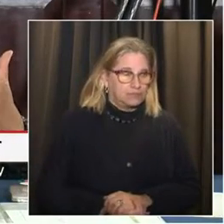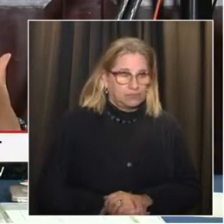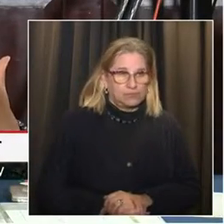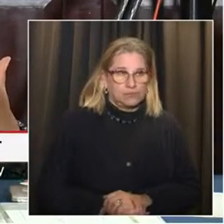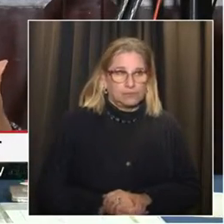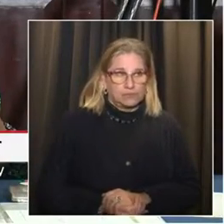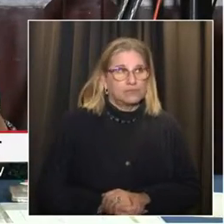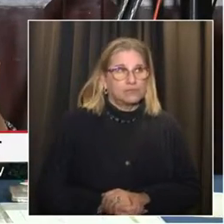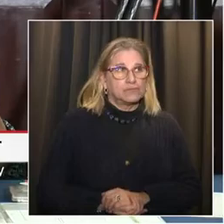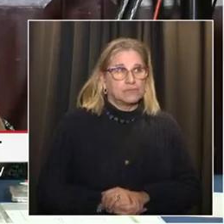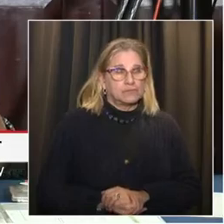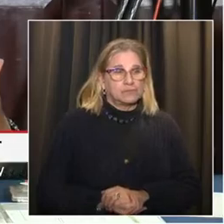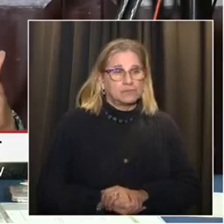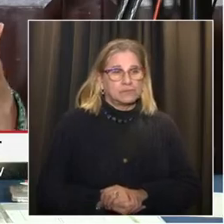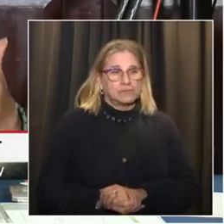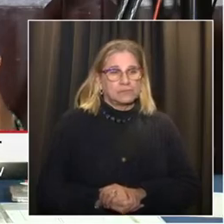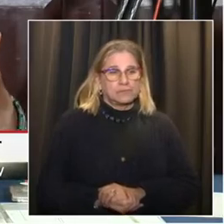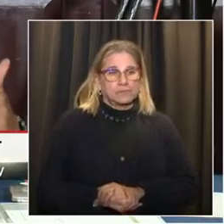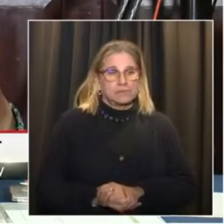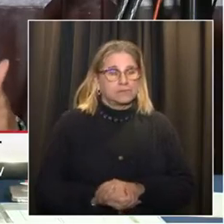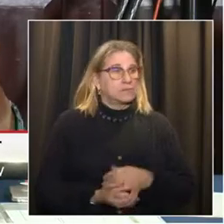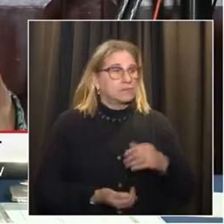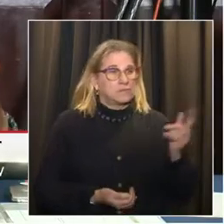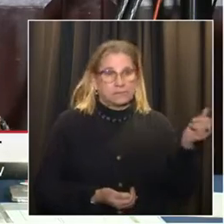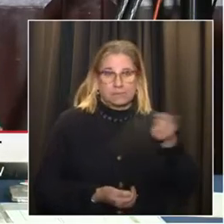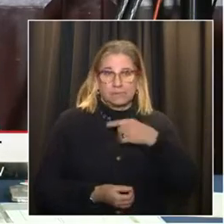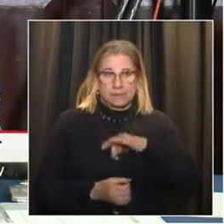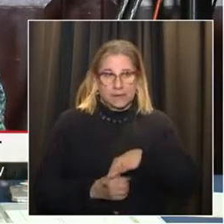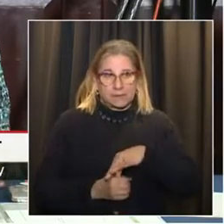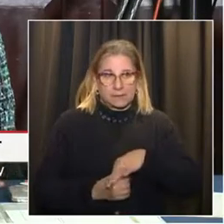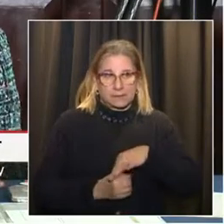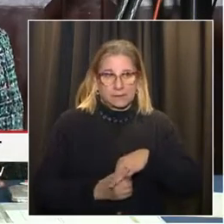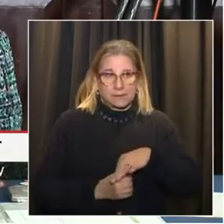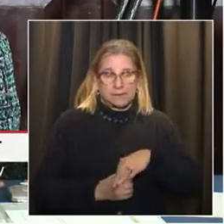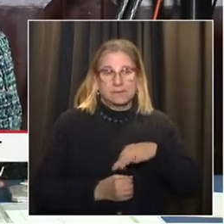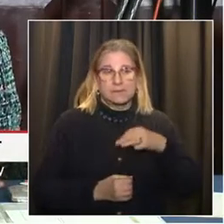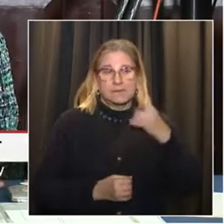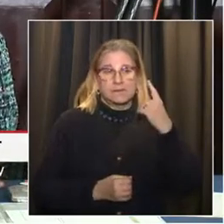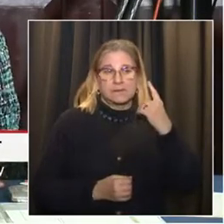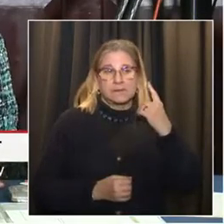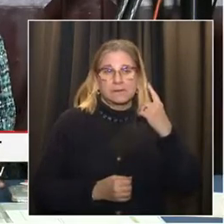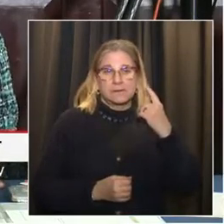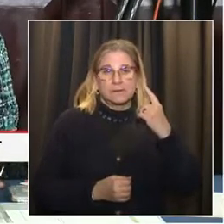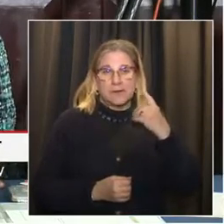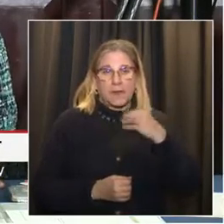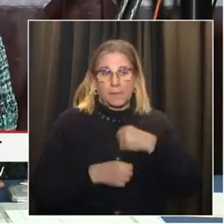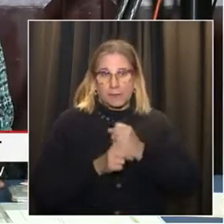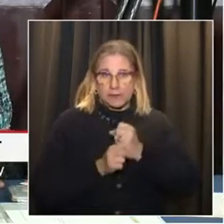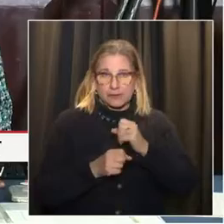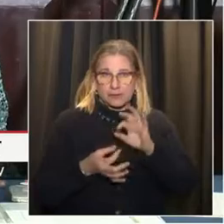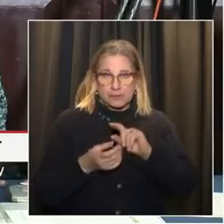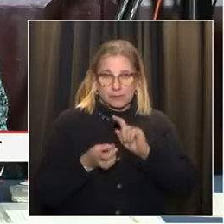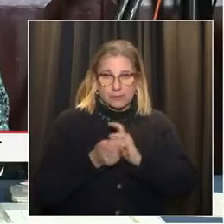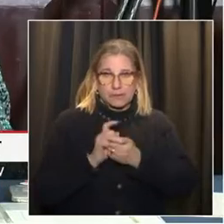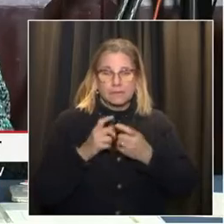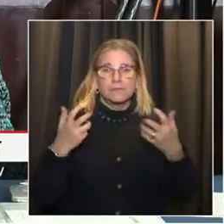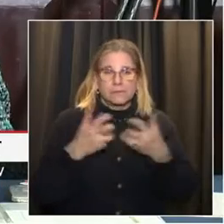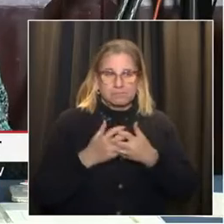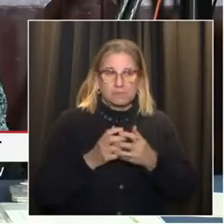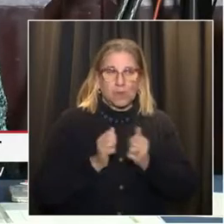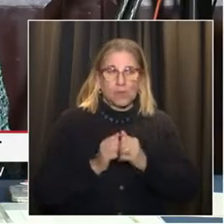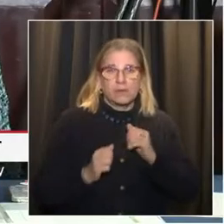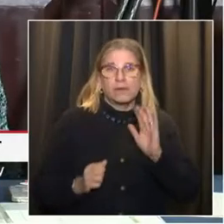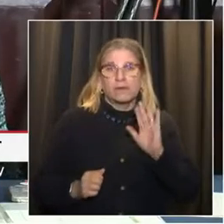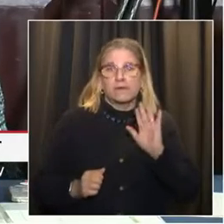and what you think the residents of the District of Columbia do. But all of these changes added on top of each other